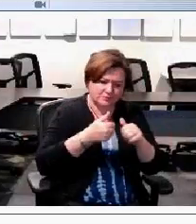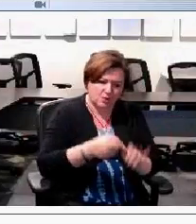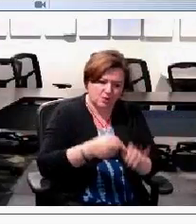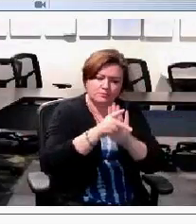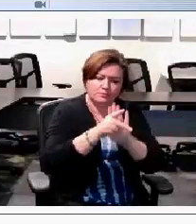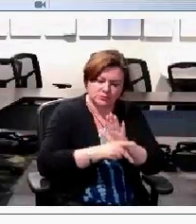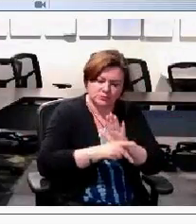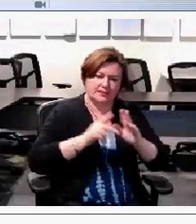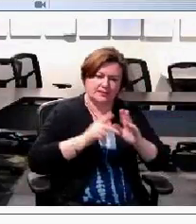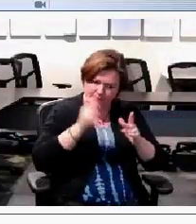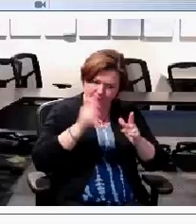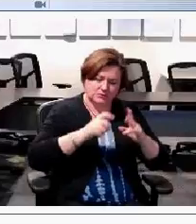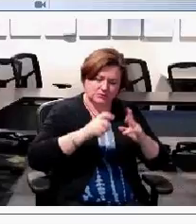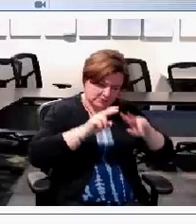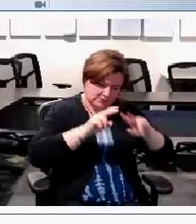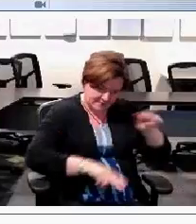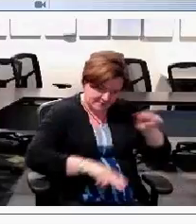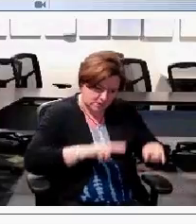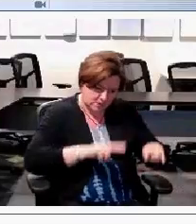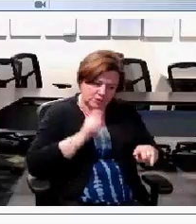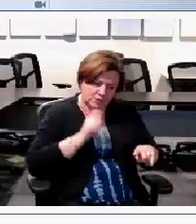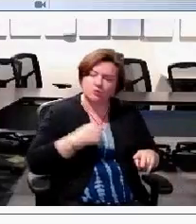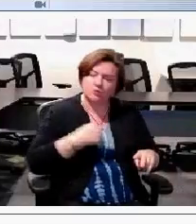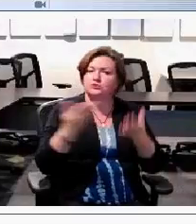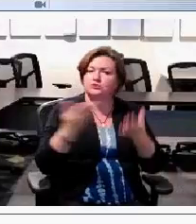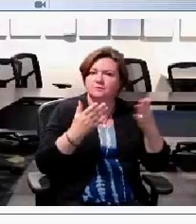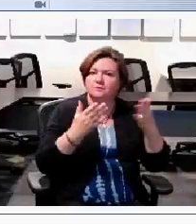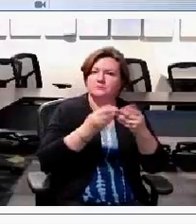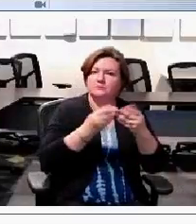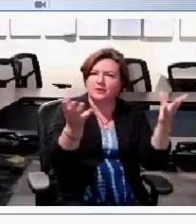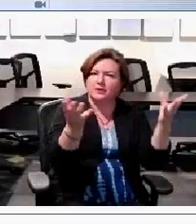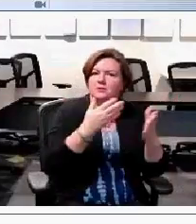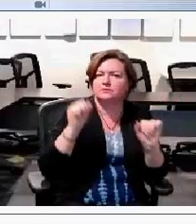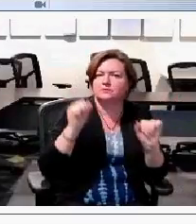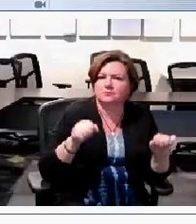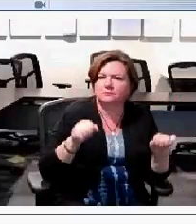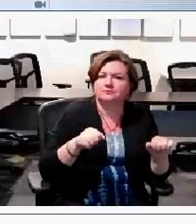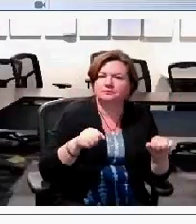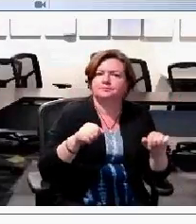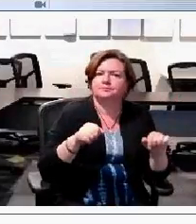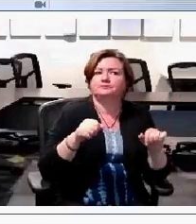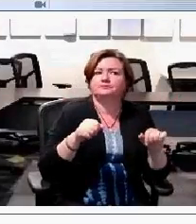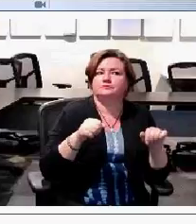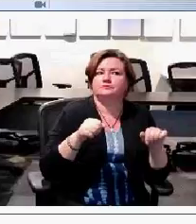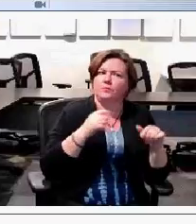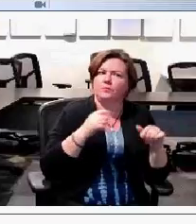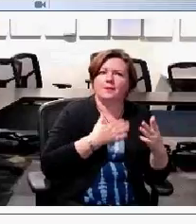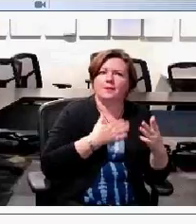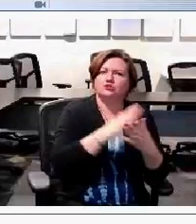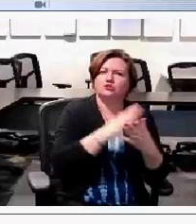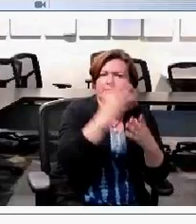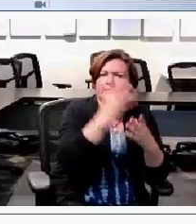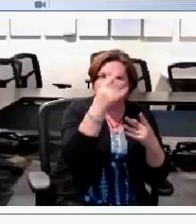our success as providers based on those. To ensure that information with people and